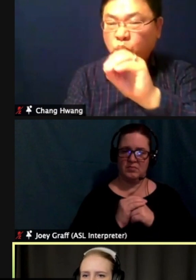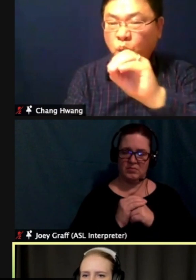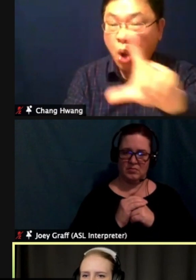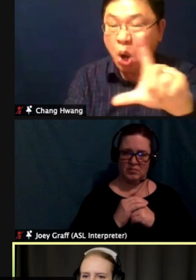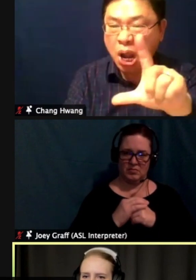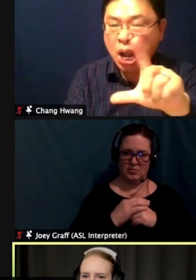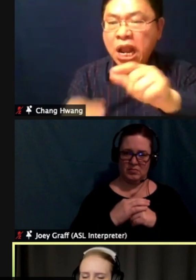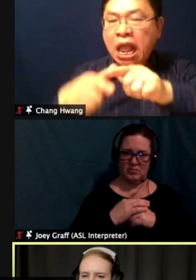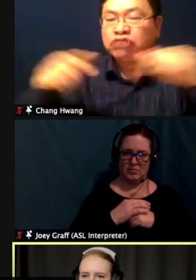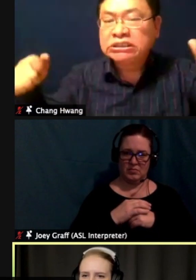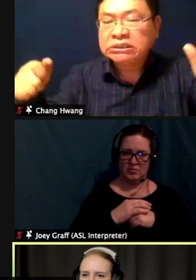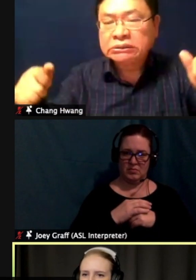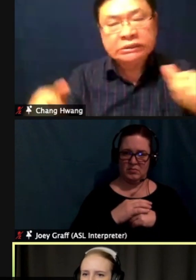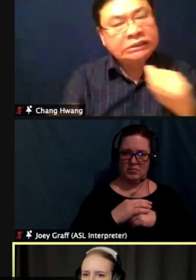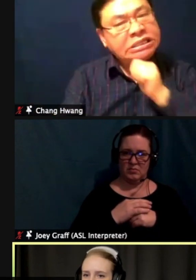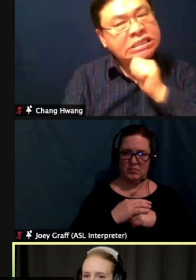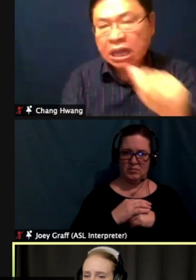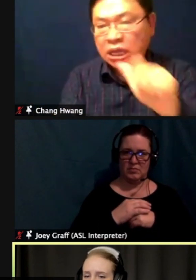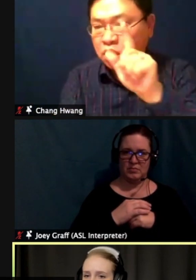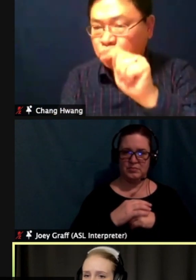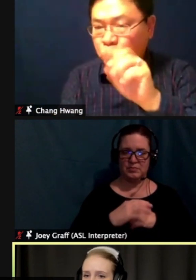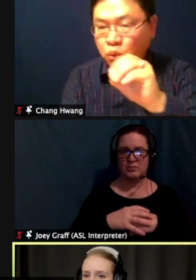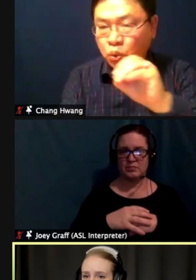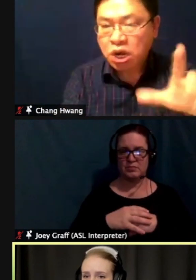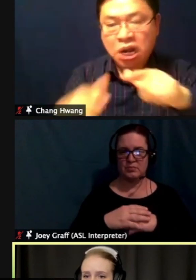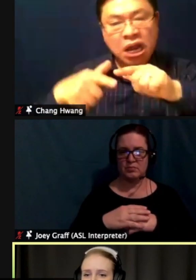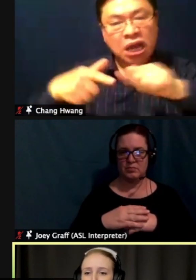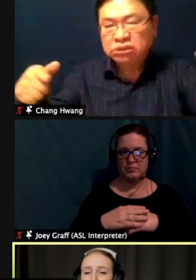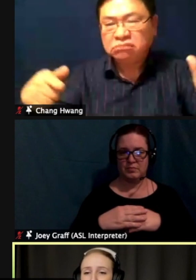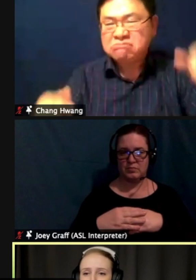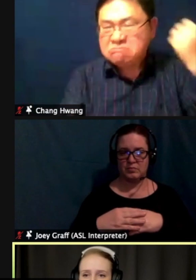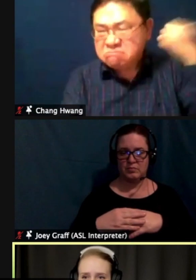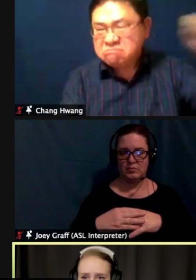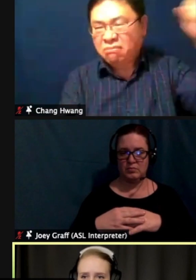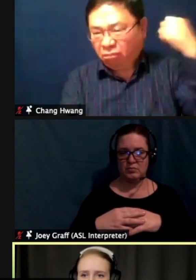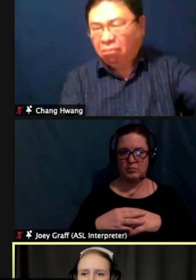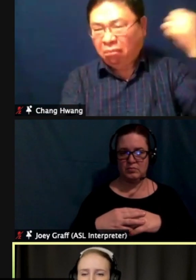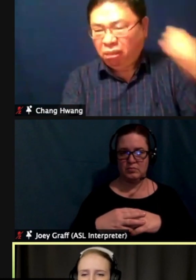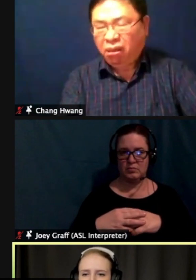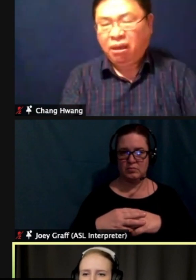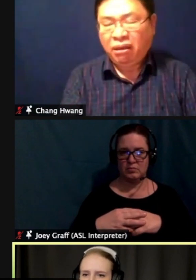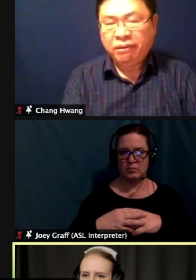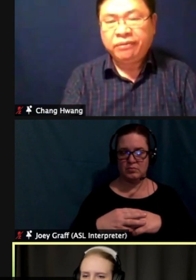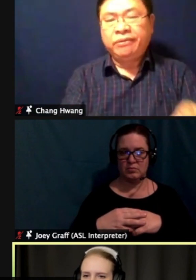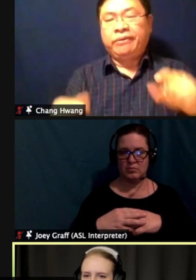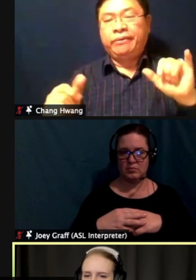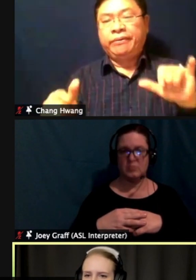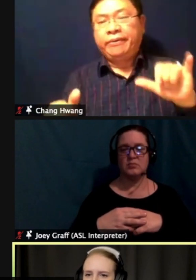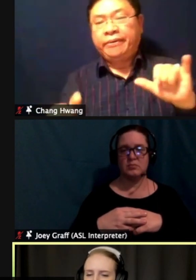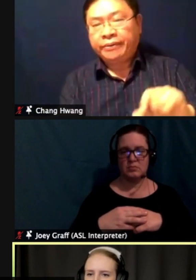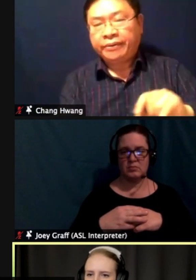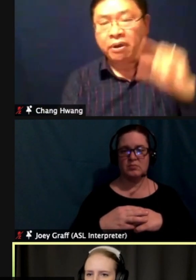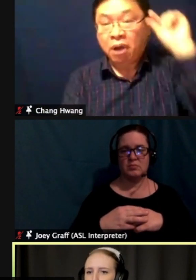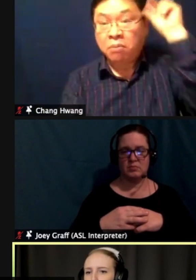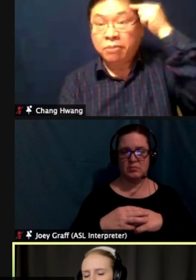not respecting Koreans and how they use things naturally, but instead was trying to